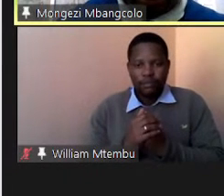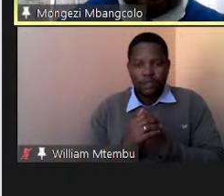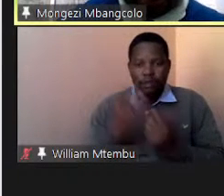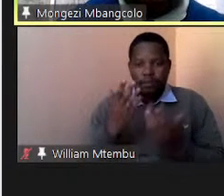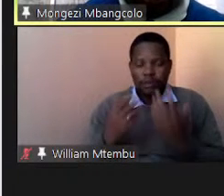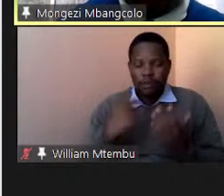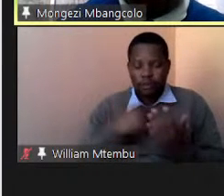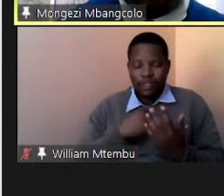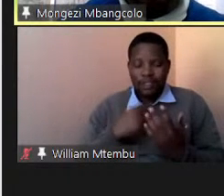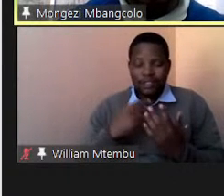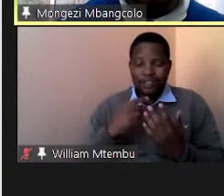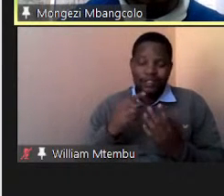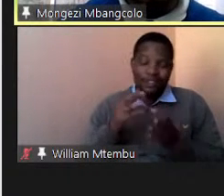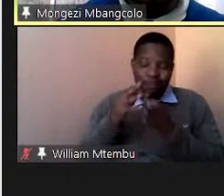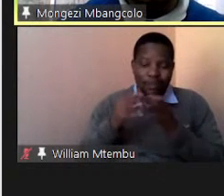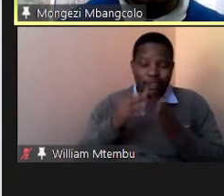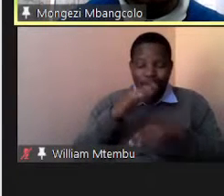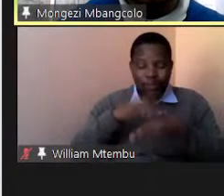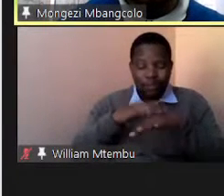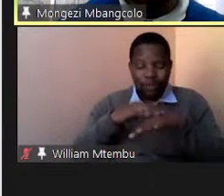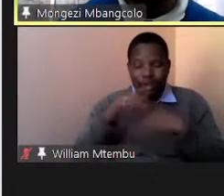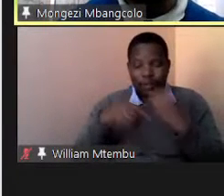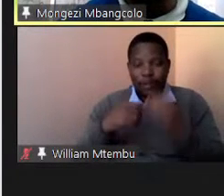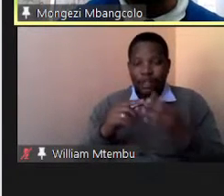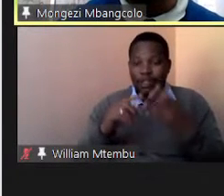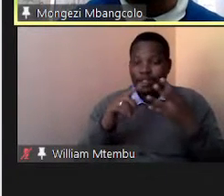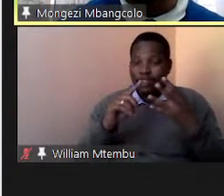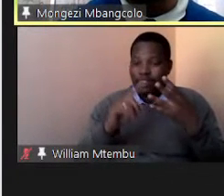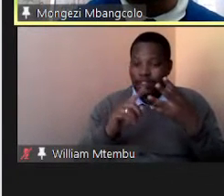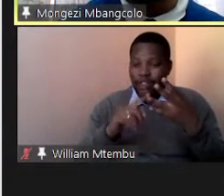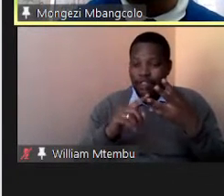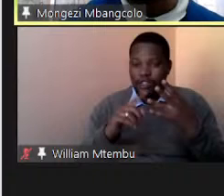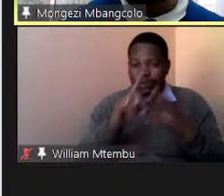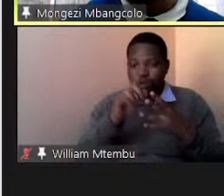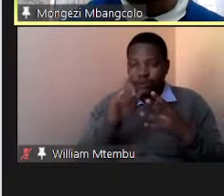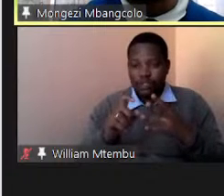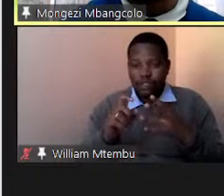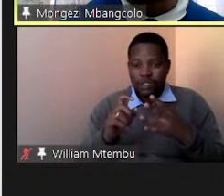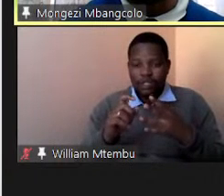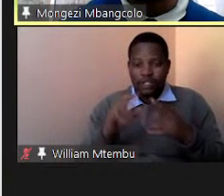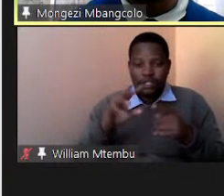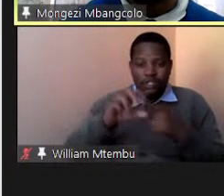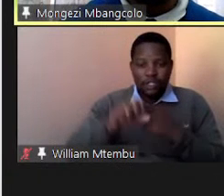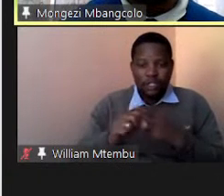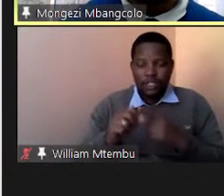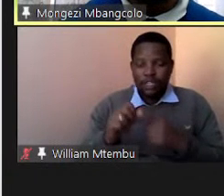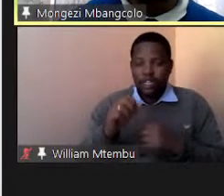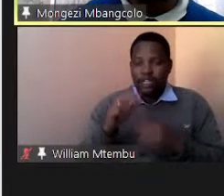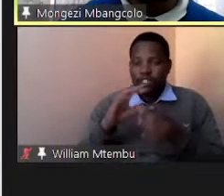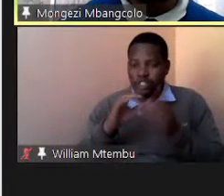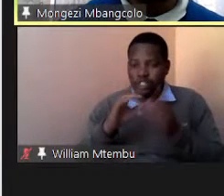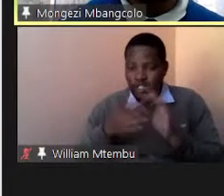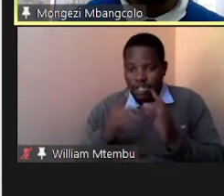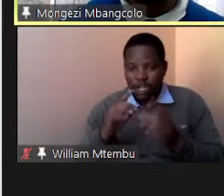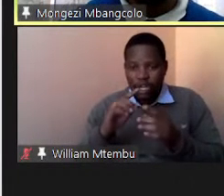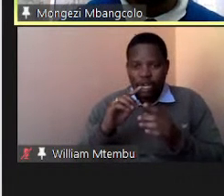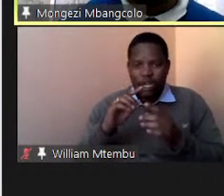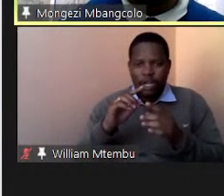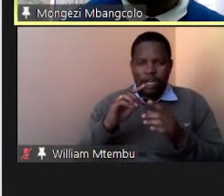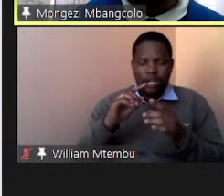that. The third question was saying, taking the diverse nature of value chains into consideration, what are the